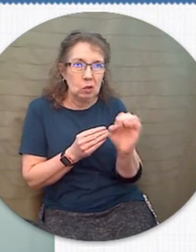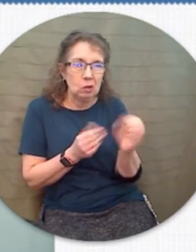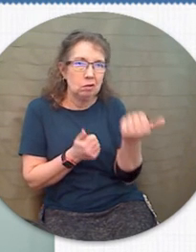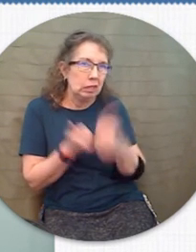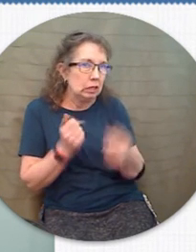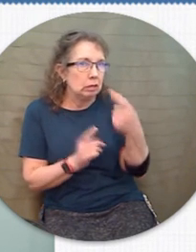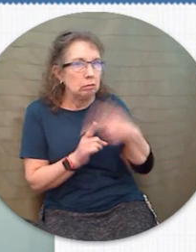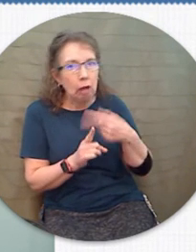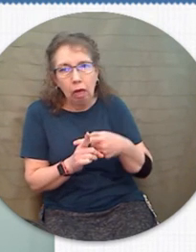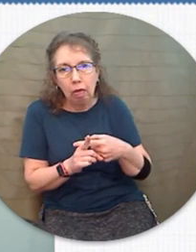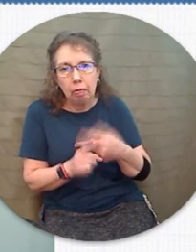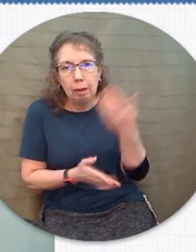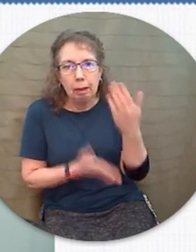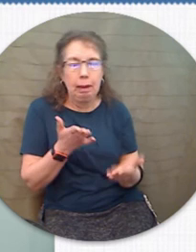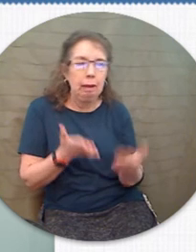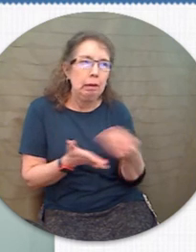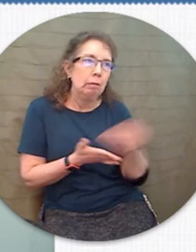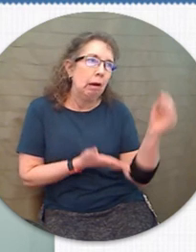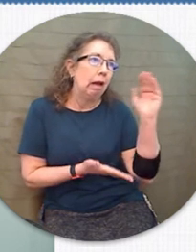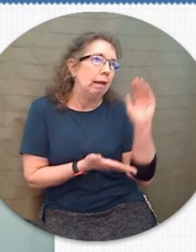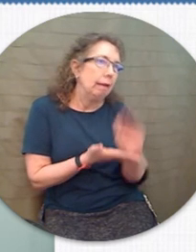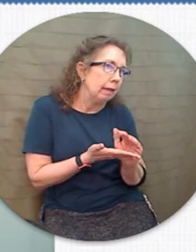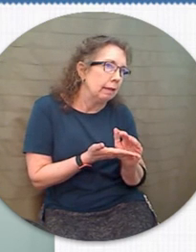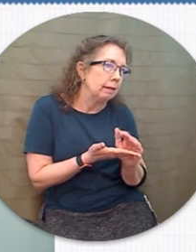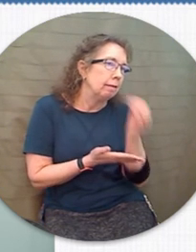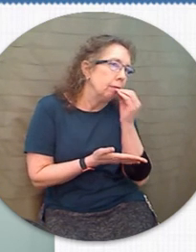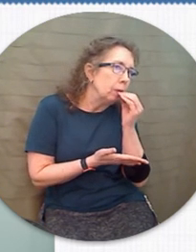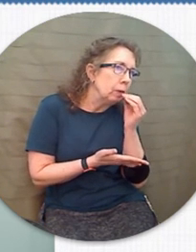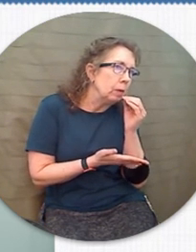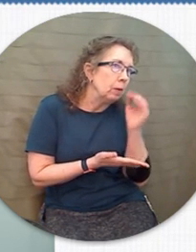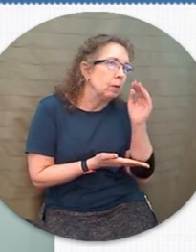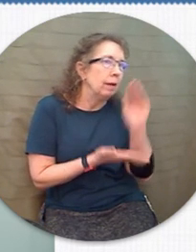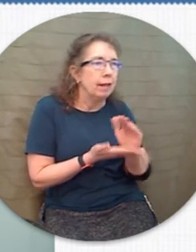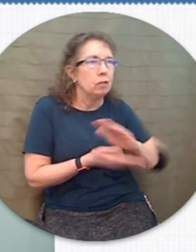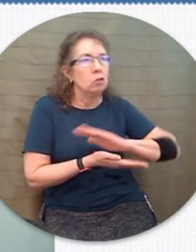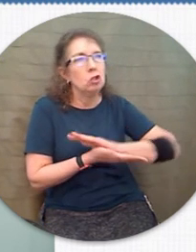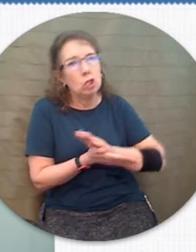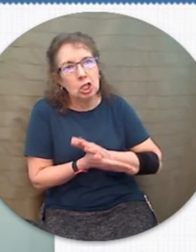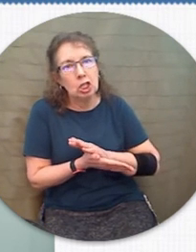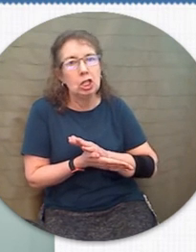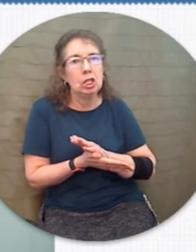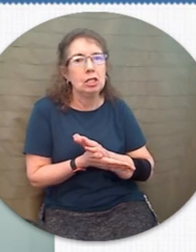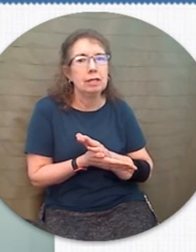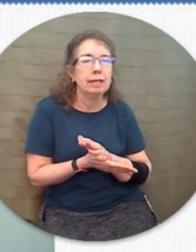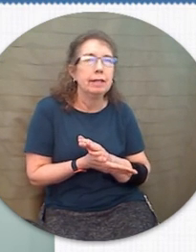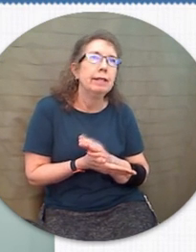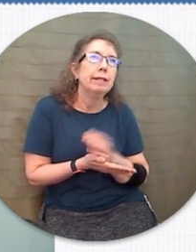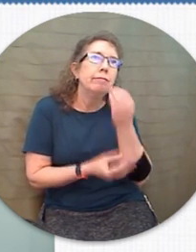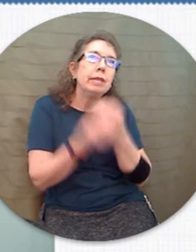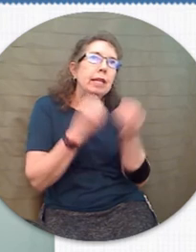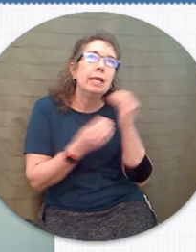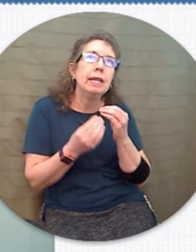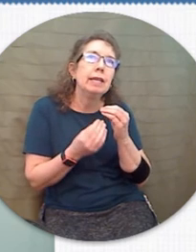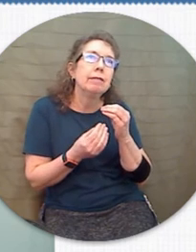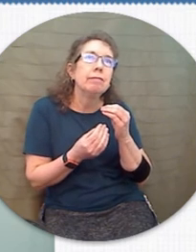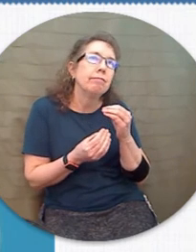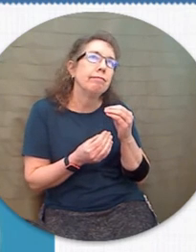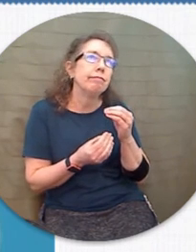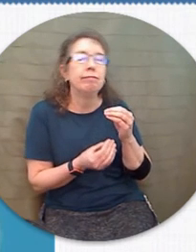few, like fewer baguettes, less cheese while you're looking at the Eiffel Tower, you could say,